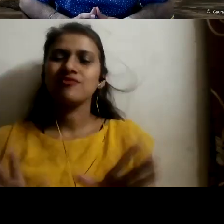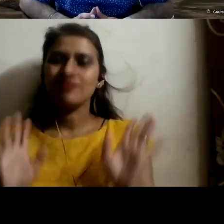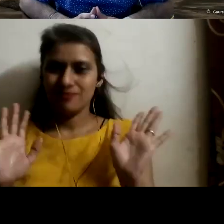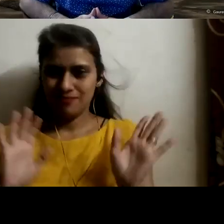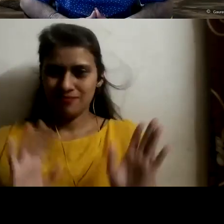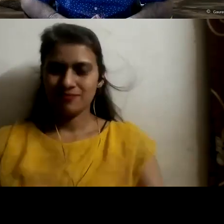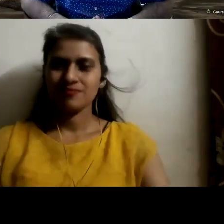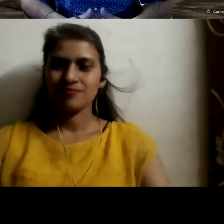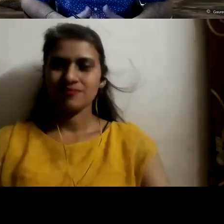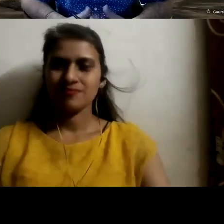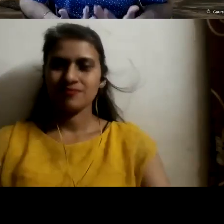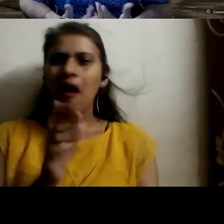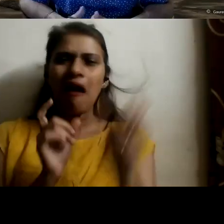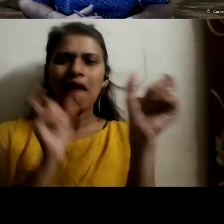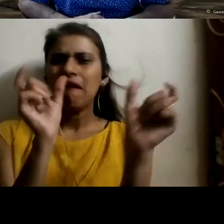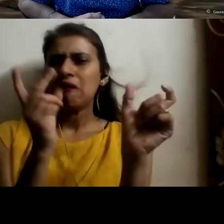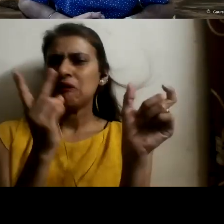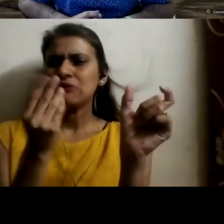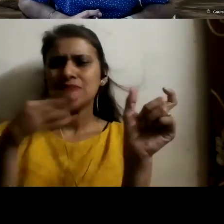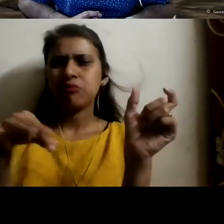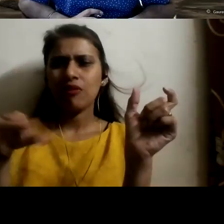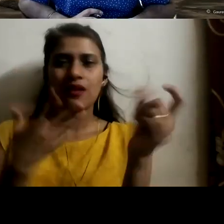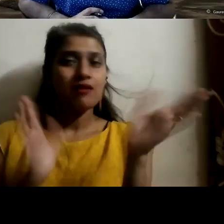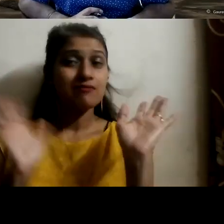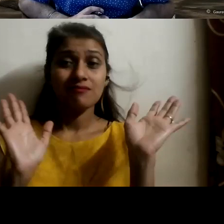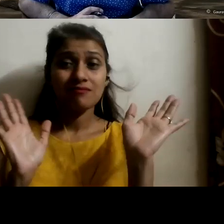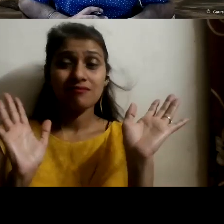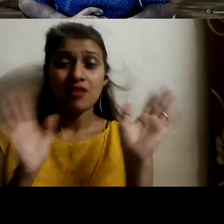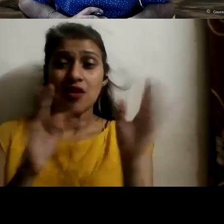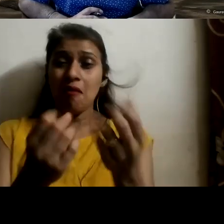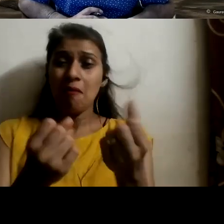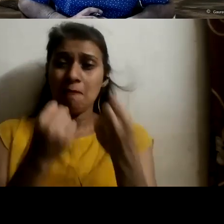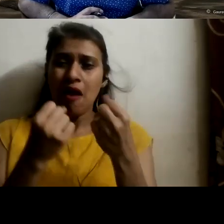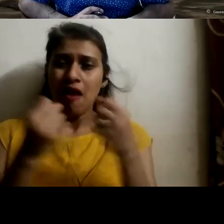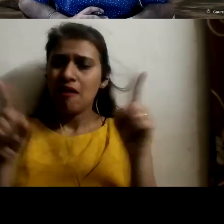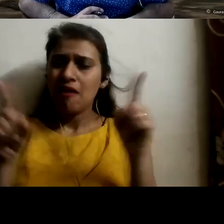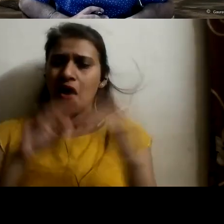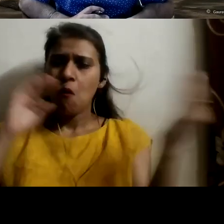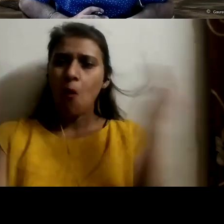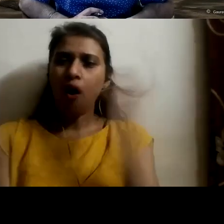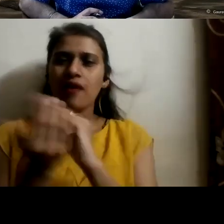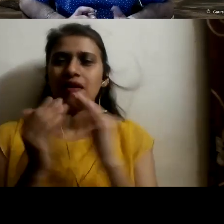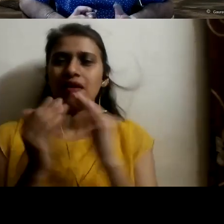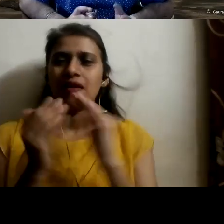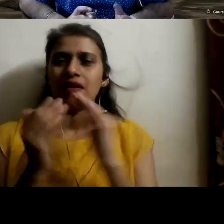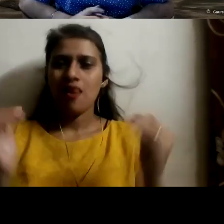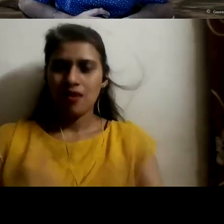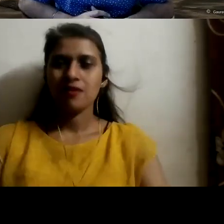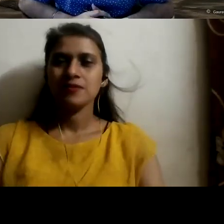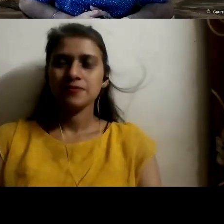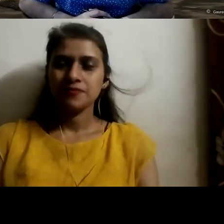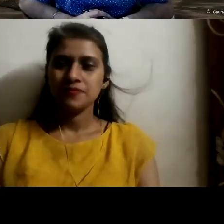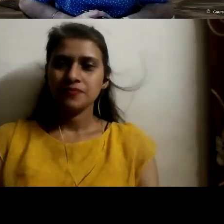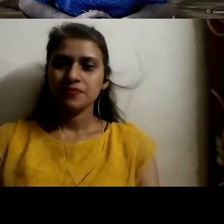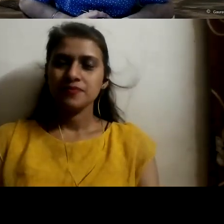right? And why is it so? So let's start a little more conversation about this. And the second